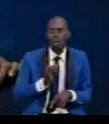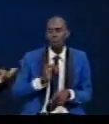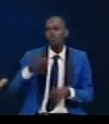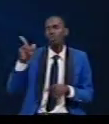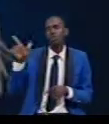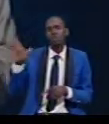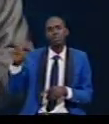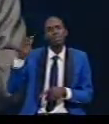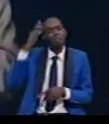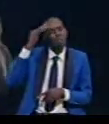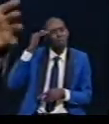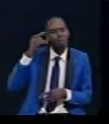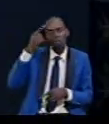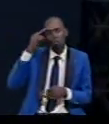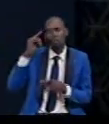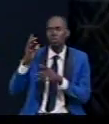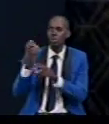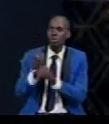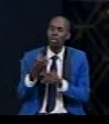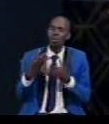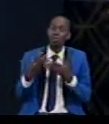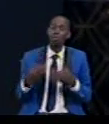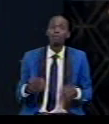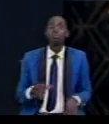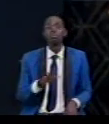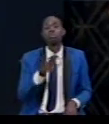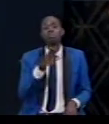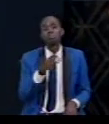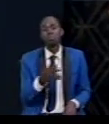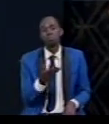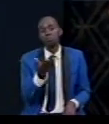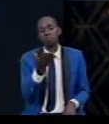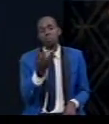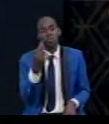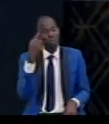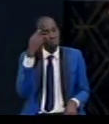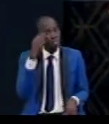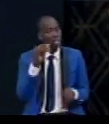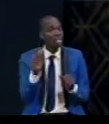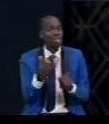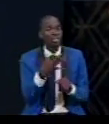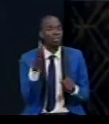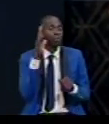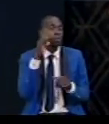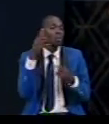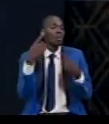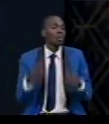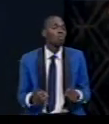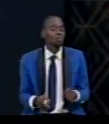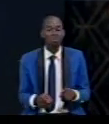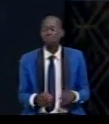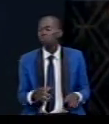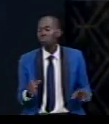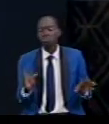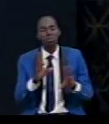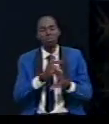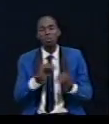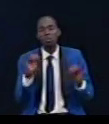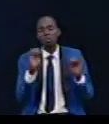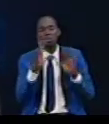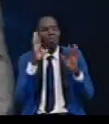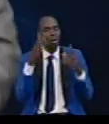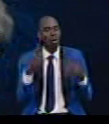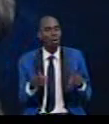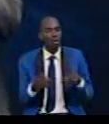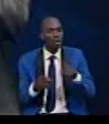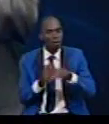full of people? Do you think anything will happen? You don't listen to what they say. I will not listen. If the